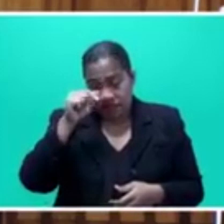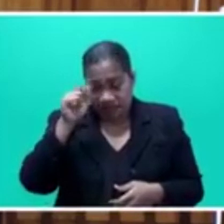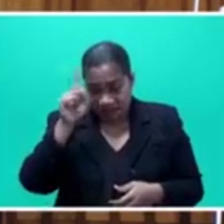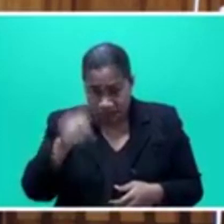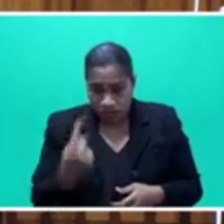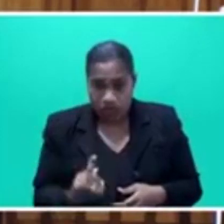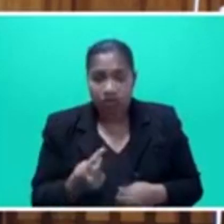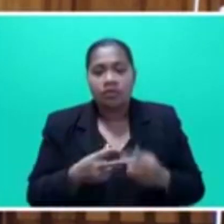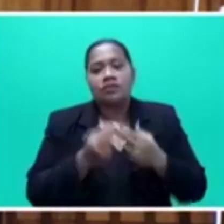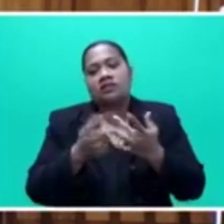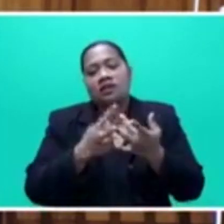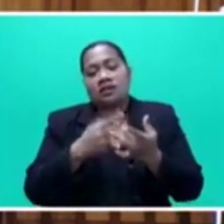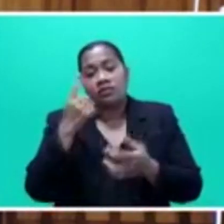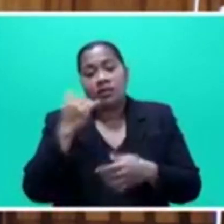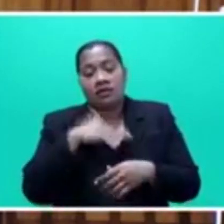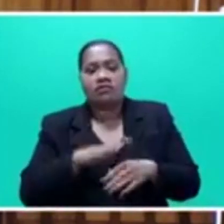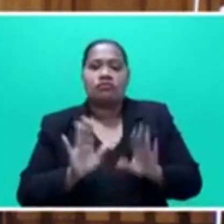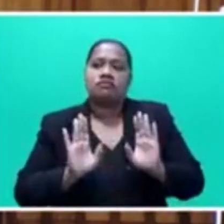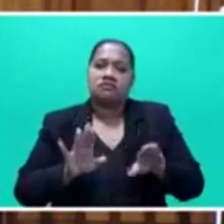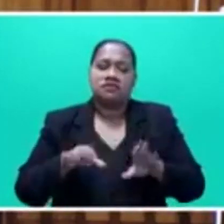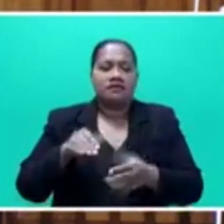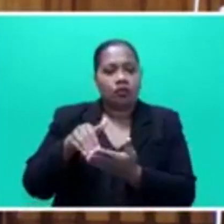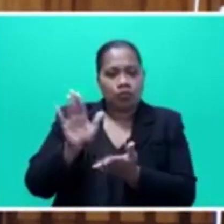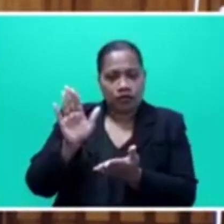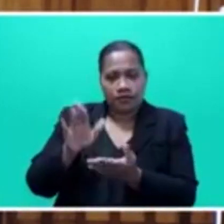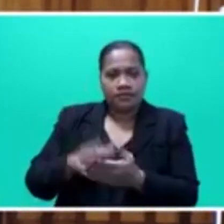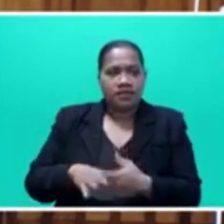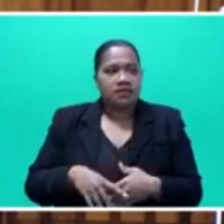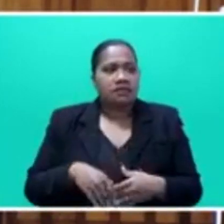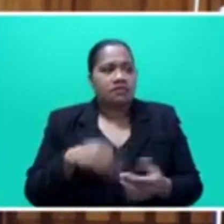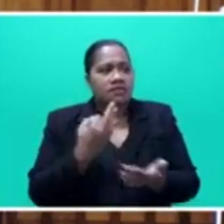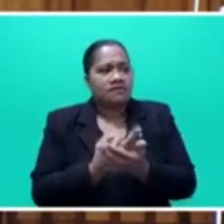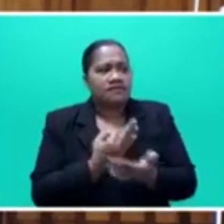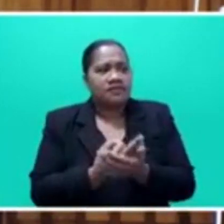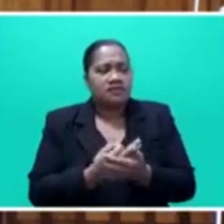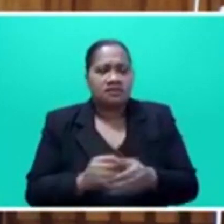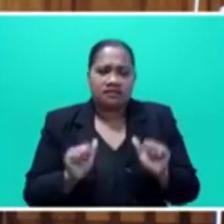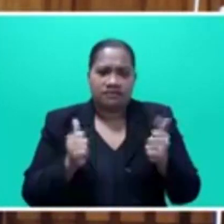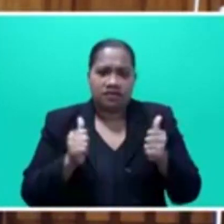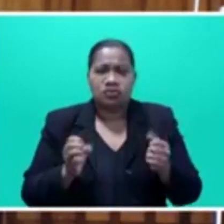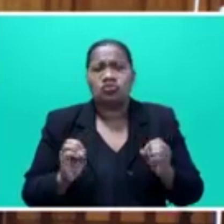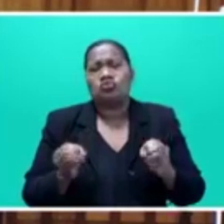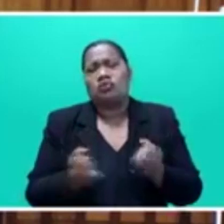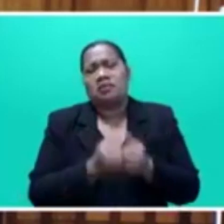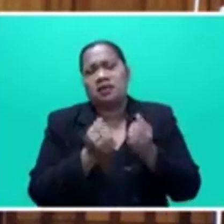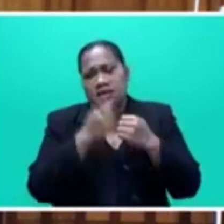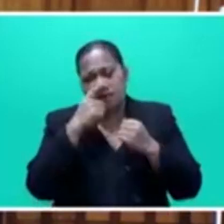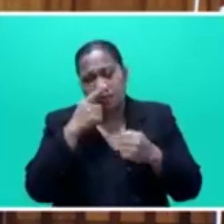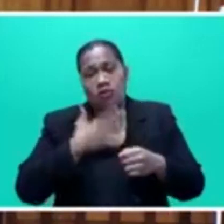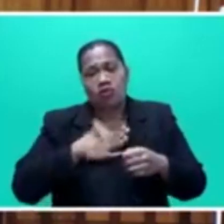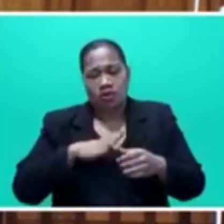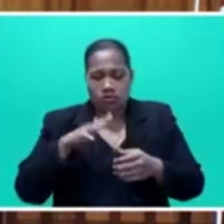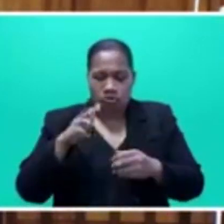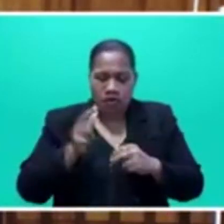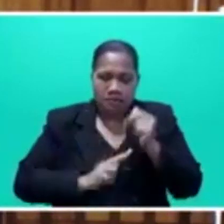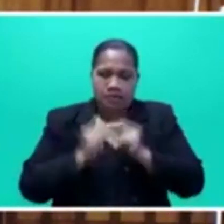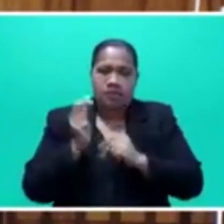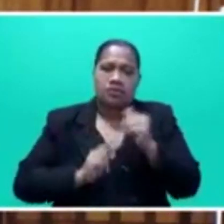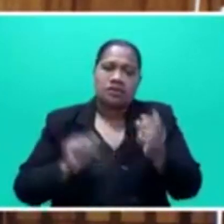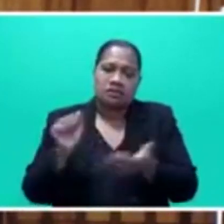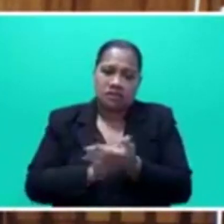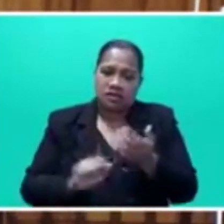with another 100 still waiting approval. The funds have actually finished. There's so many people who actually want to build and buy their first homes, Mr. Speaker,